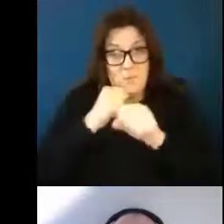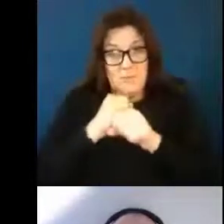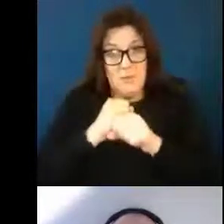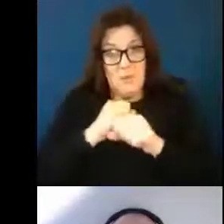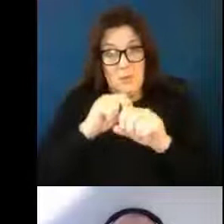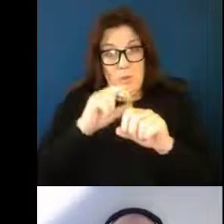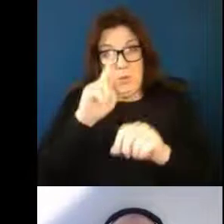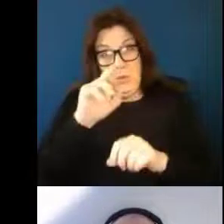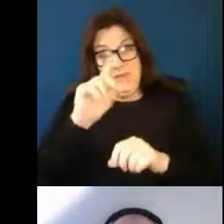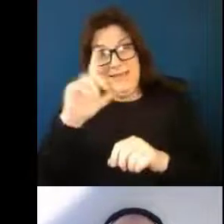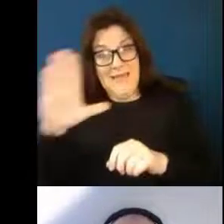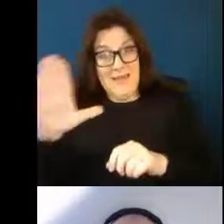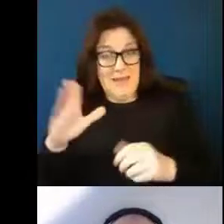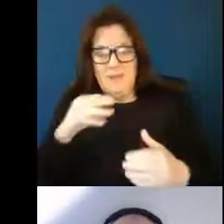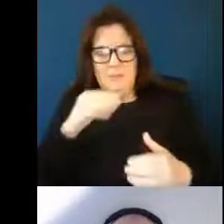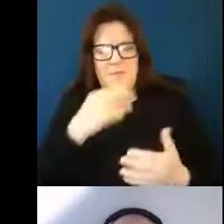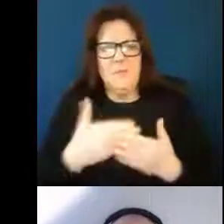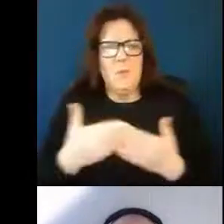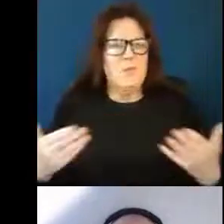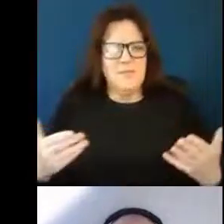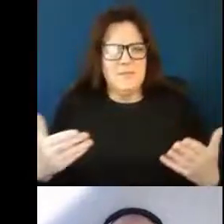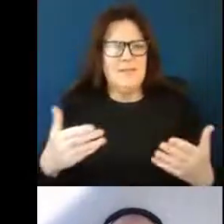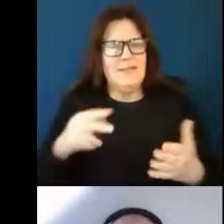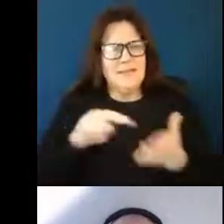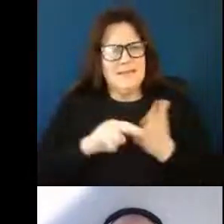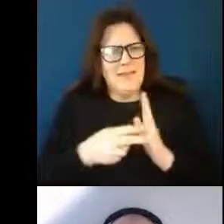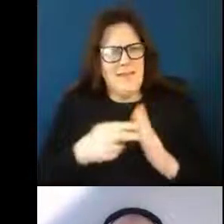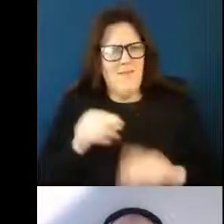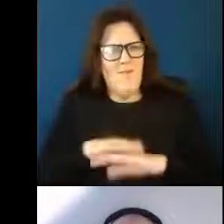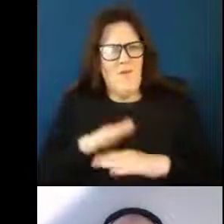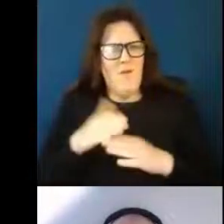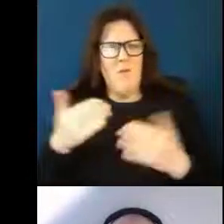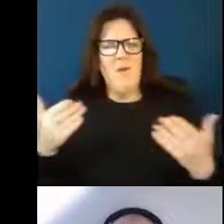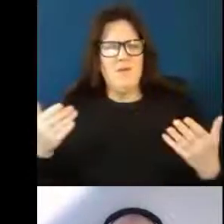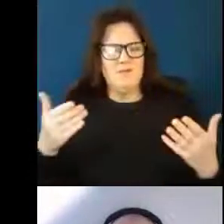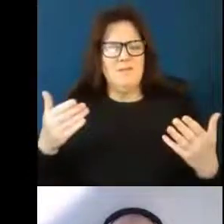for learning, when it was designed